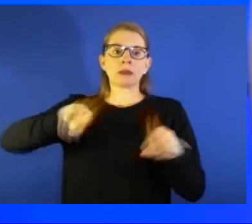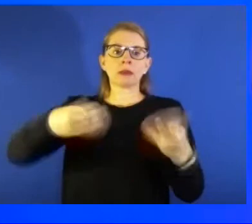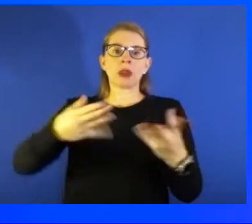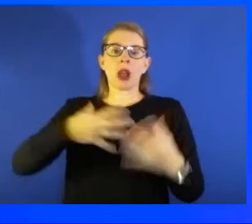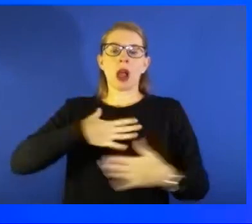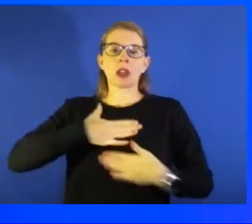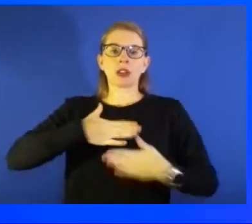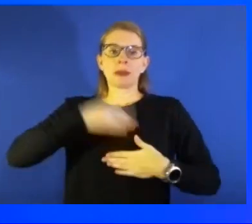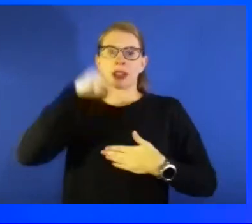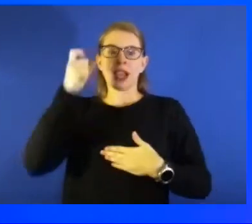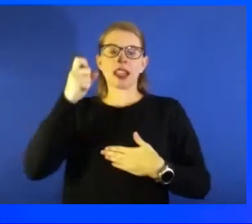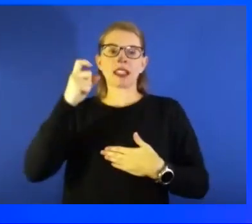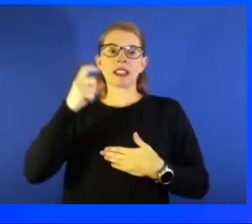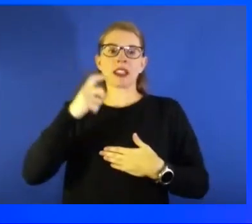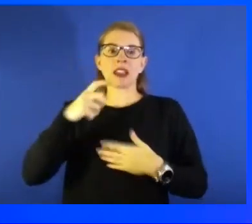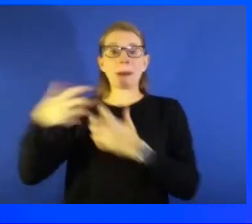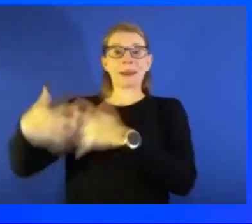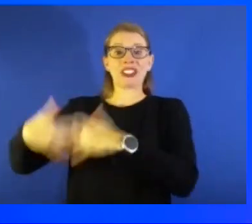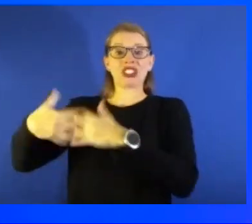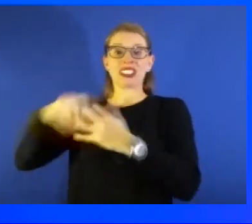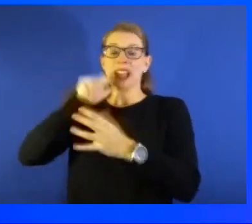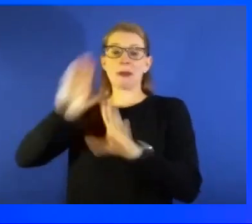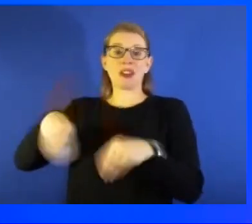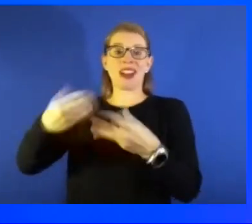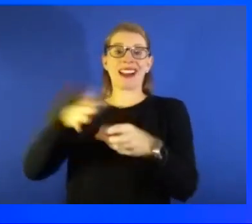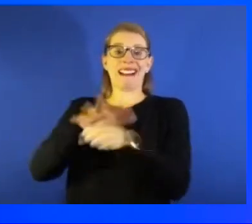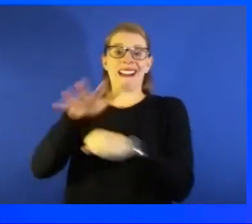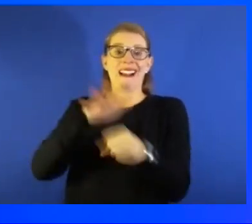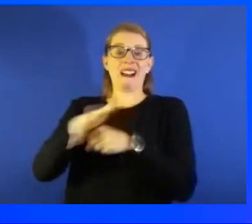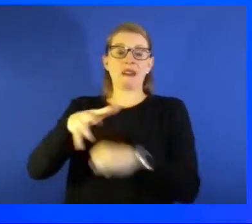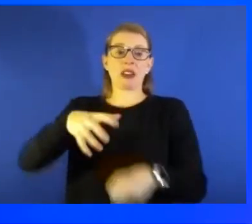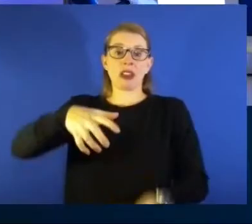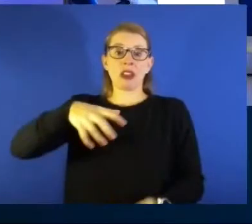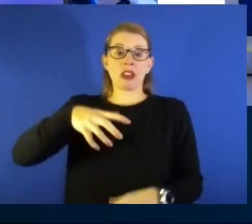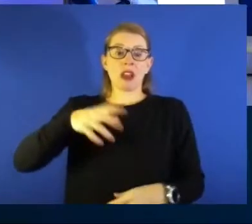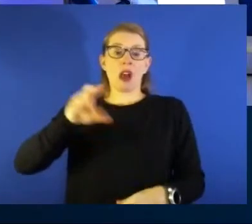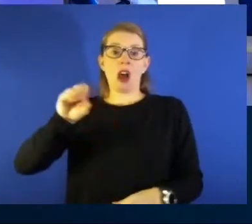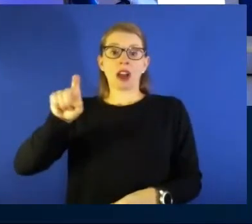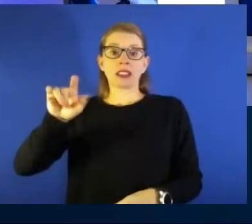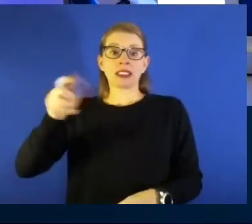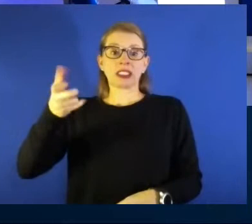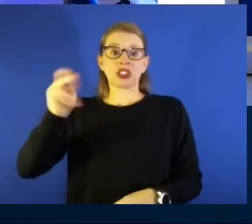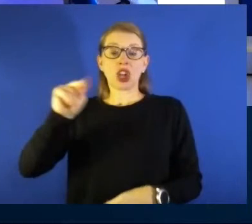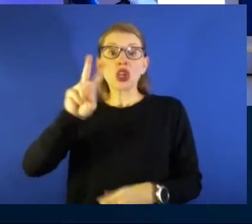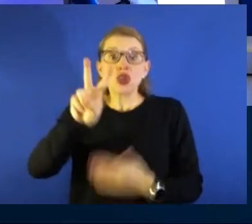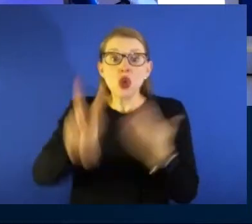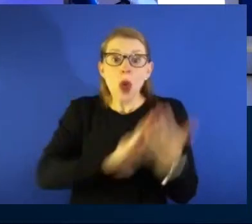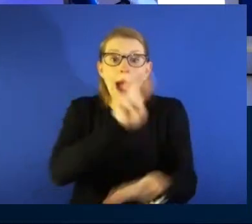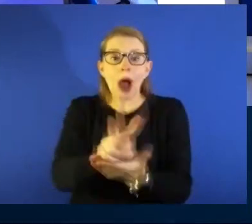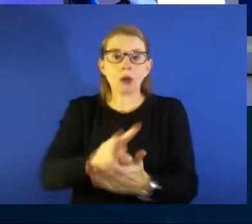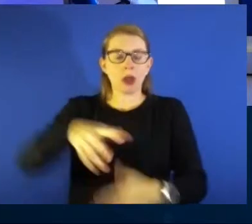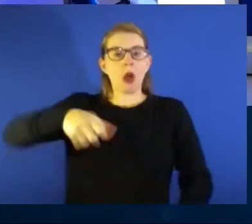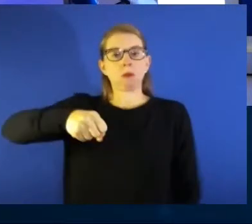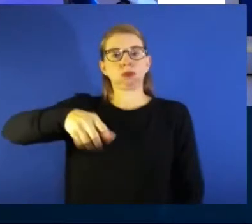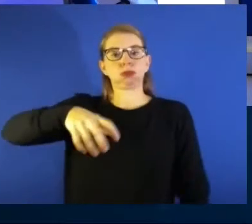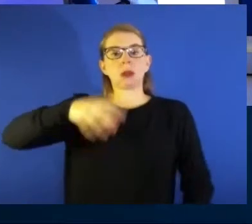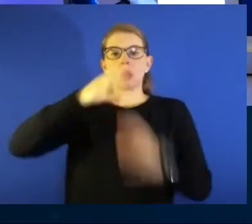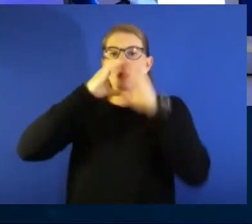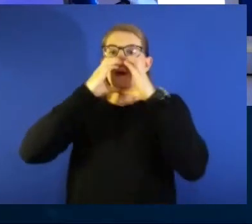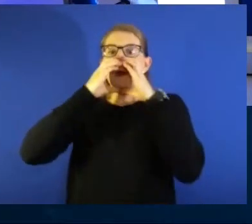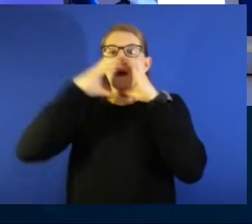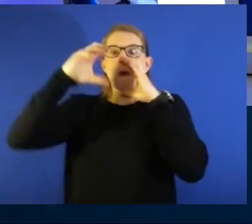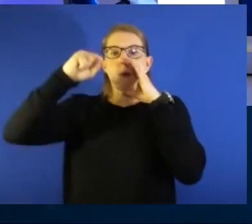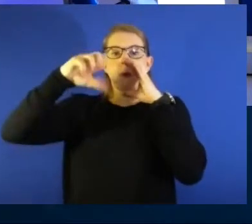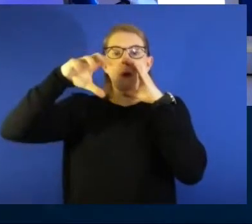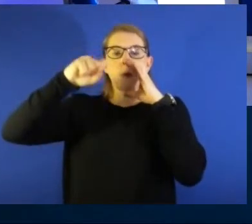ventilator wasn't providing enough ventilation and oxygenation for this patient to survive. So for 2 hours, you were manually keeping that person alive? Me